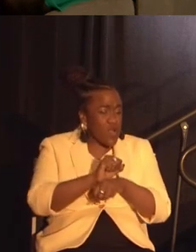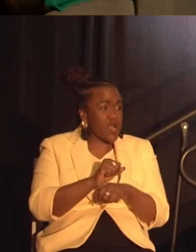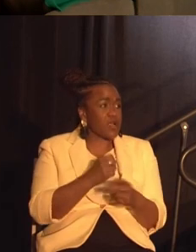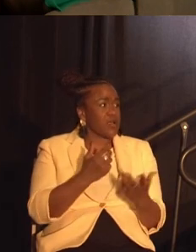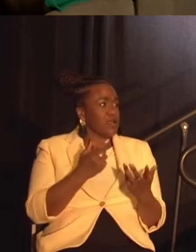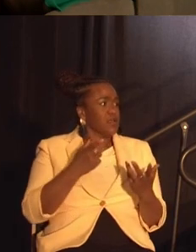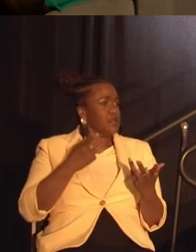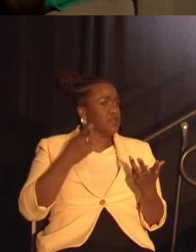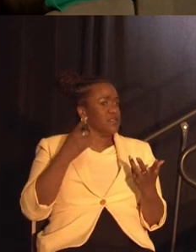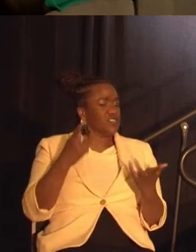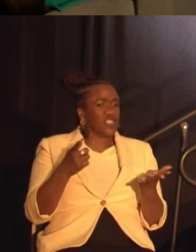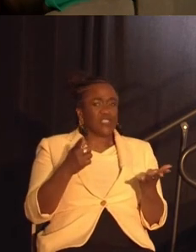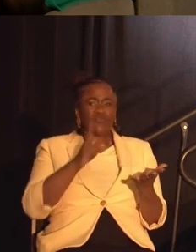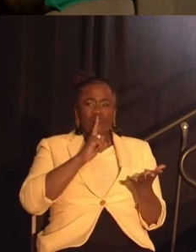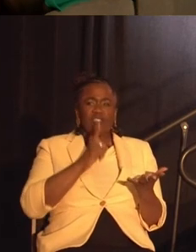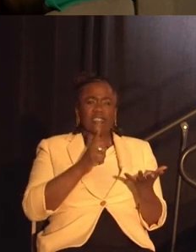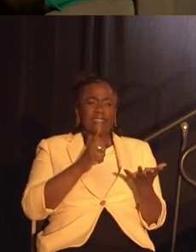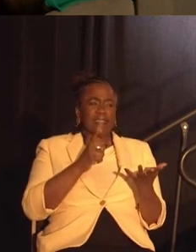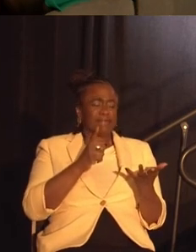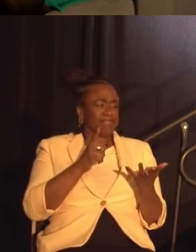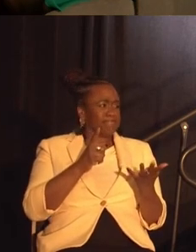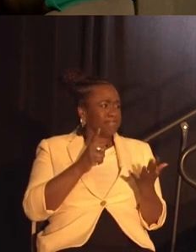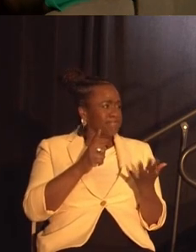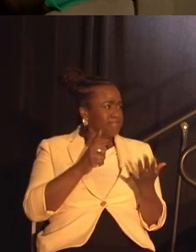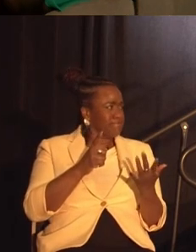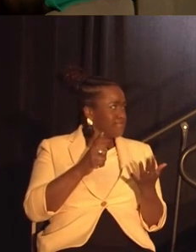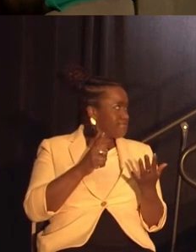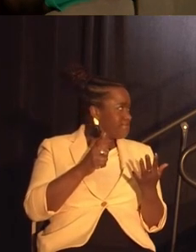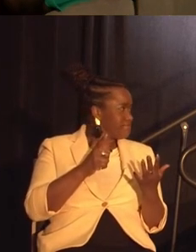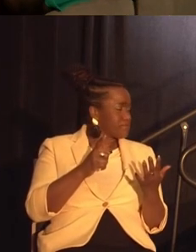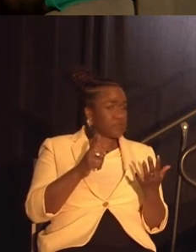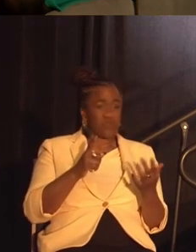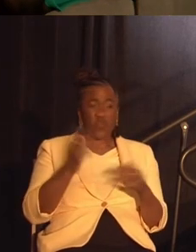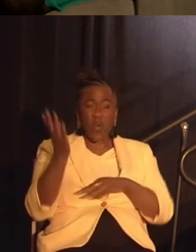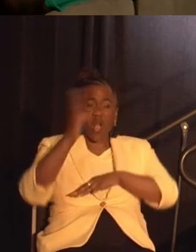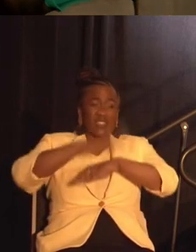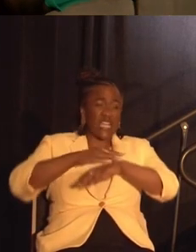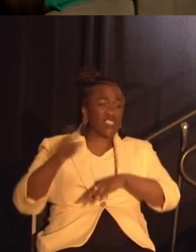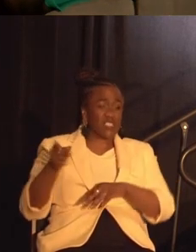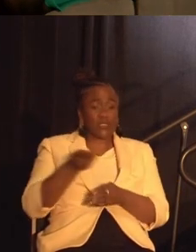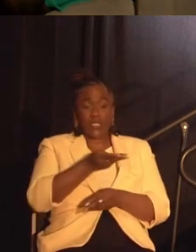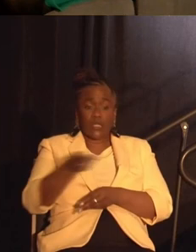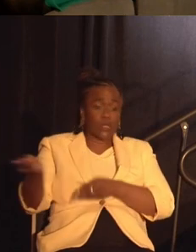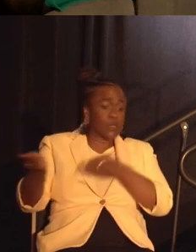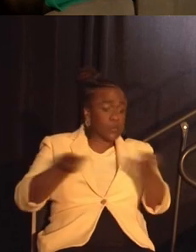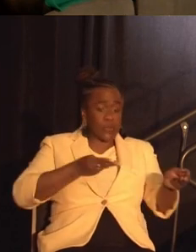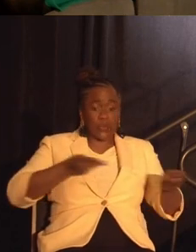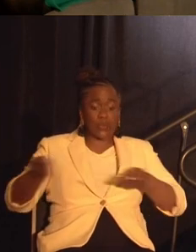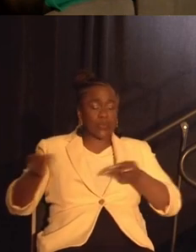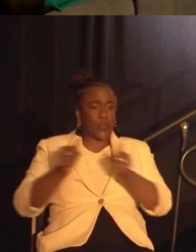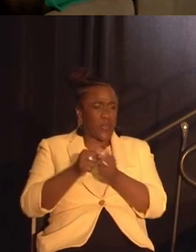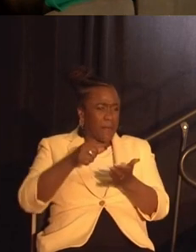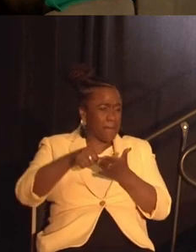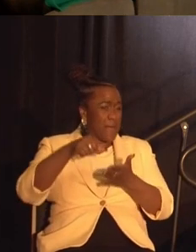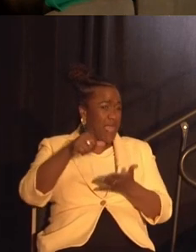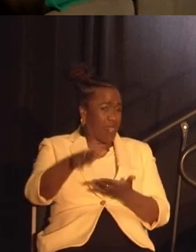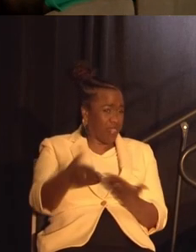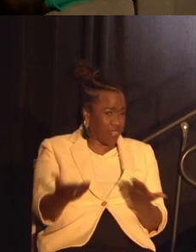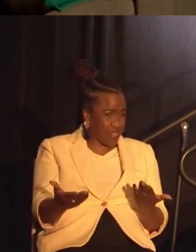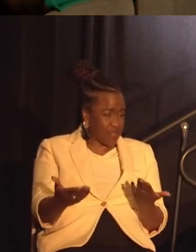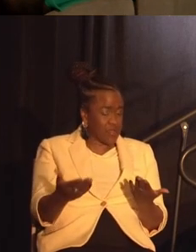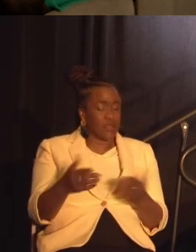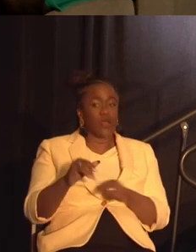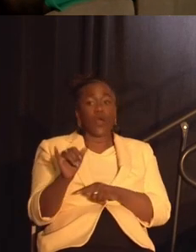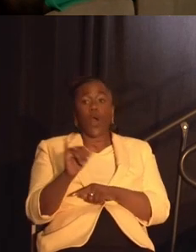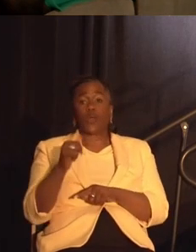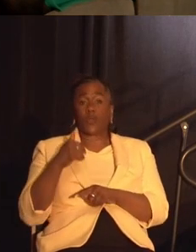for, like, paper cuts, because, you know, you're sorting mail all day, and so I feel like, certainly, and I also